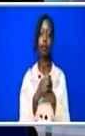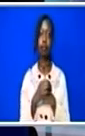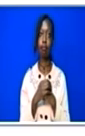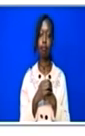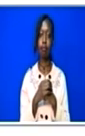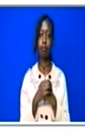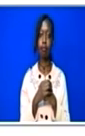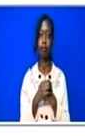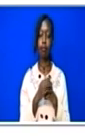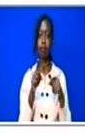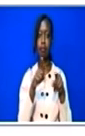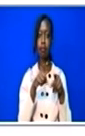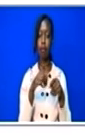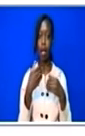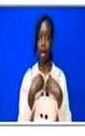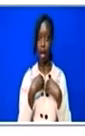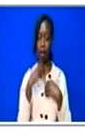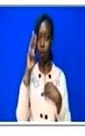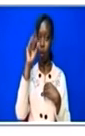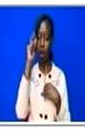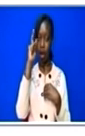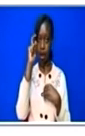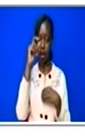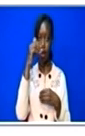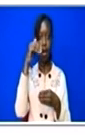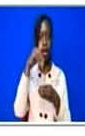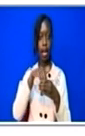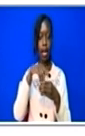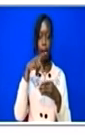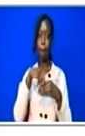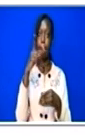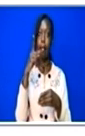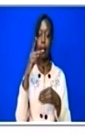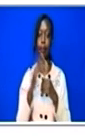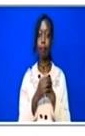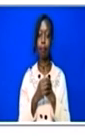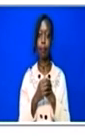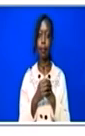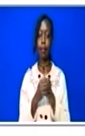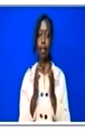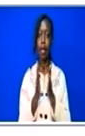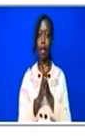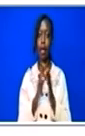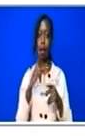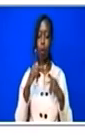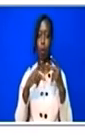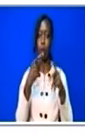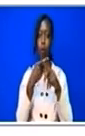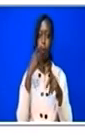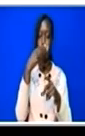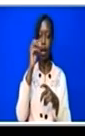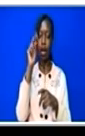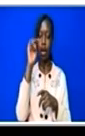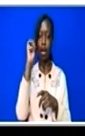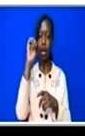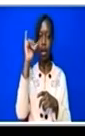also, we have wax in plants, and the processed wax now from the honeycombs to make